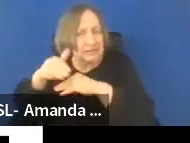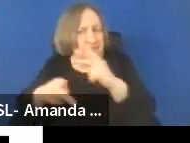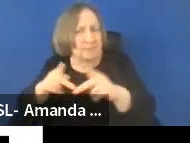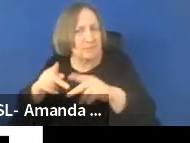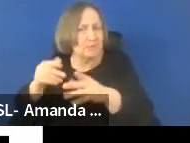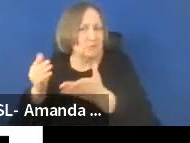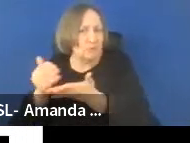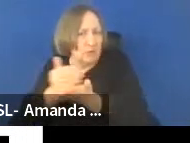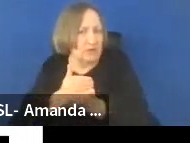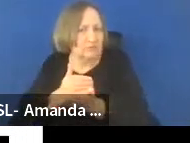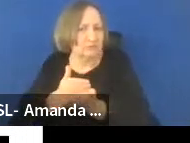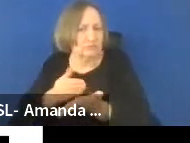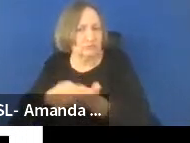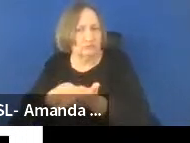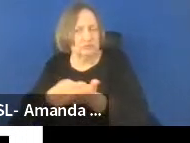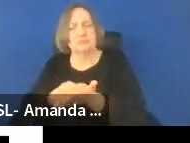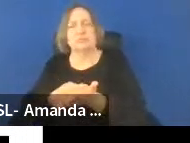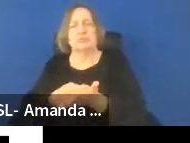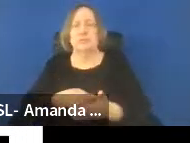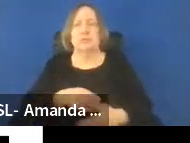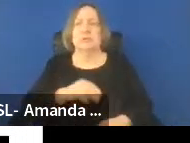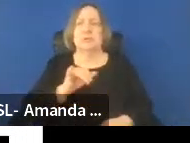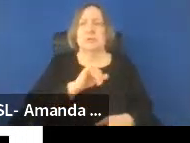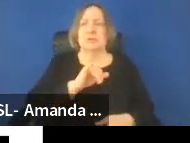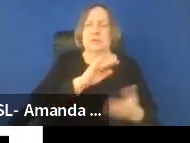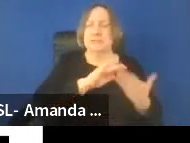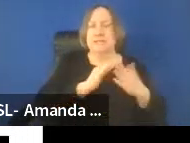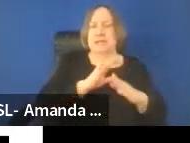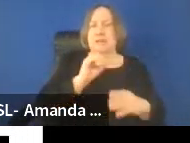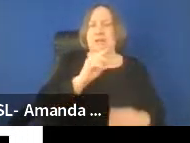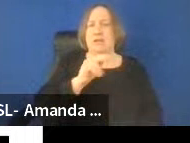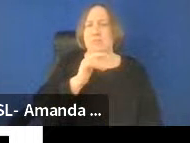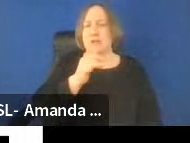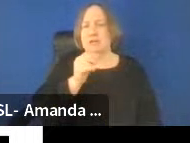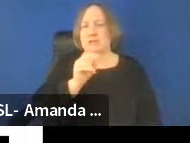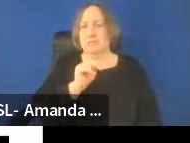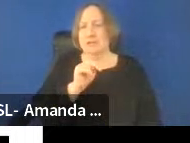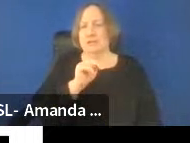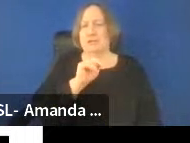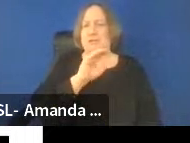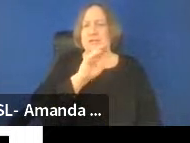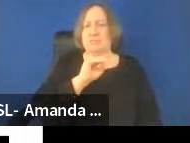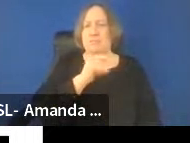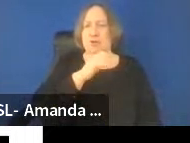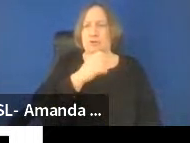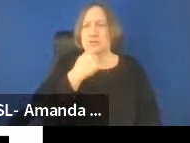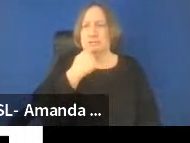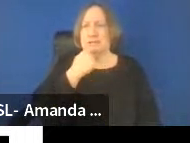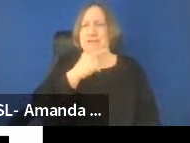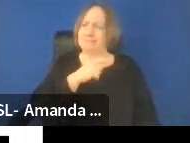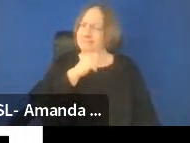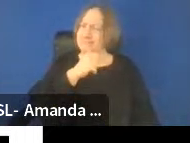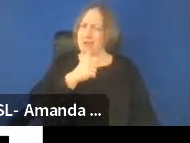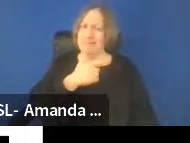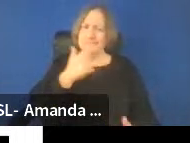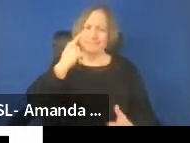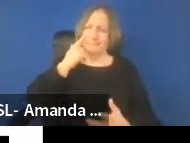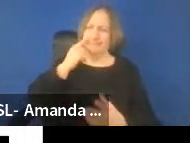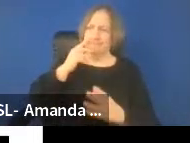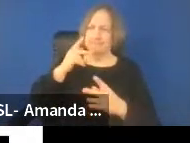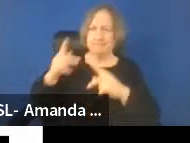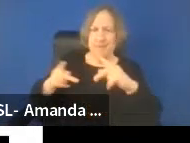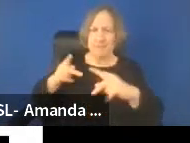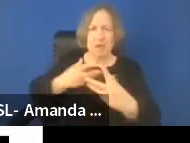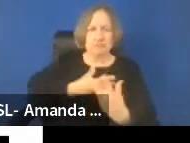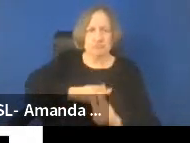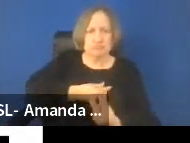collection. And as Margie, the city ombudsman, mentioned in that clip, it's not a humane system. It's going after